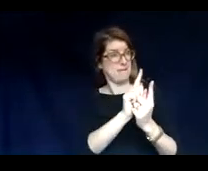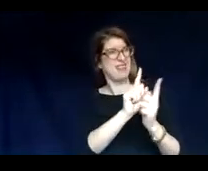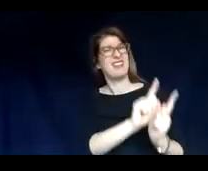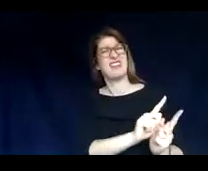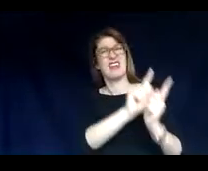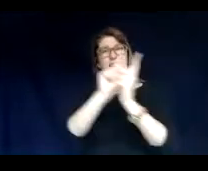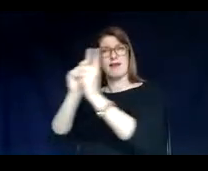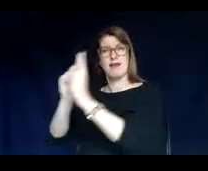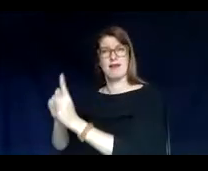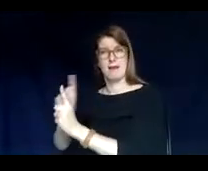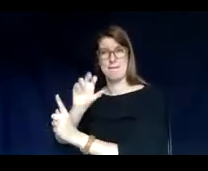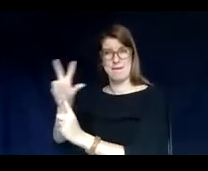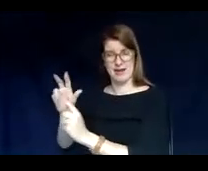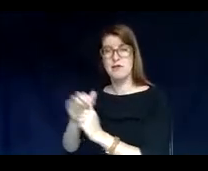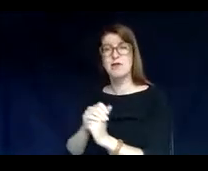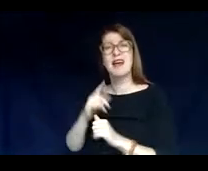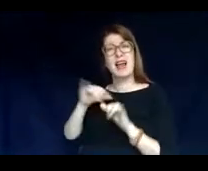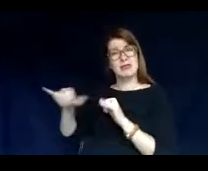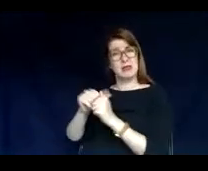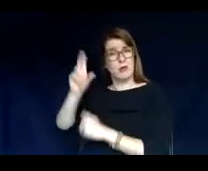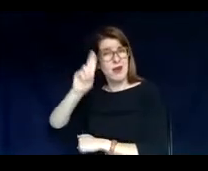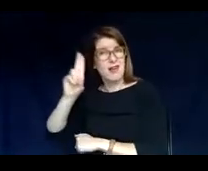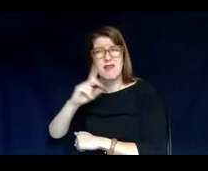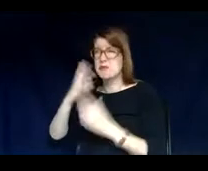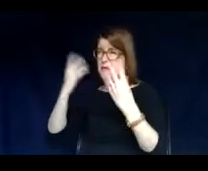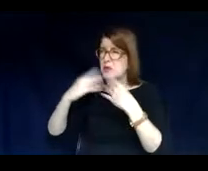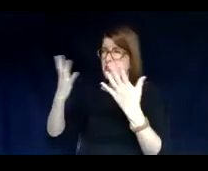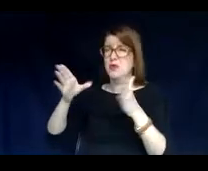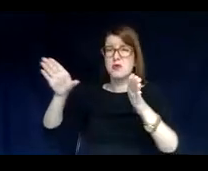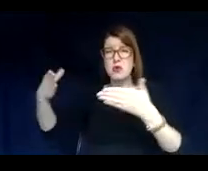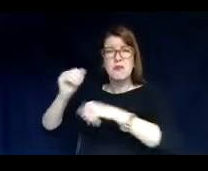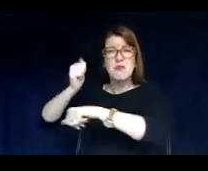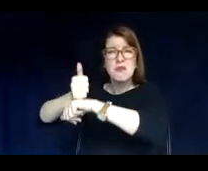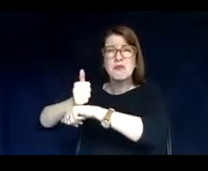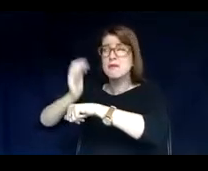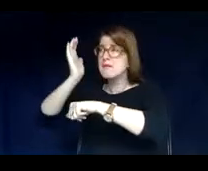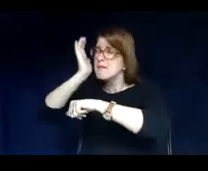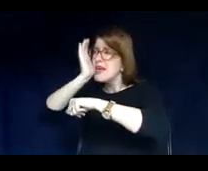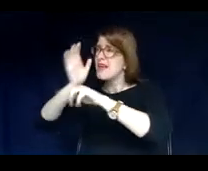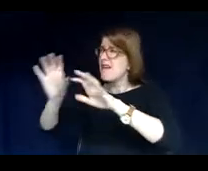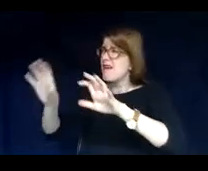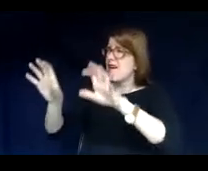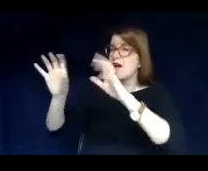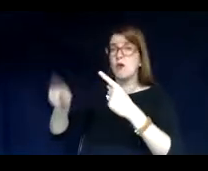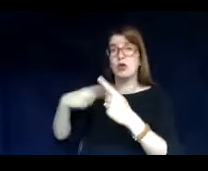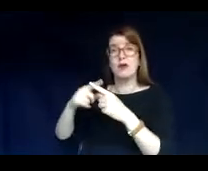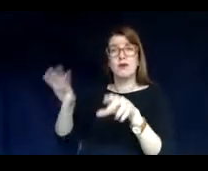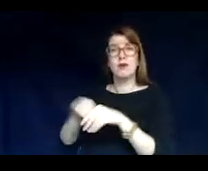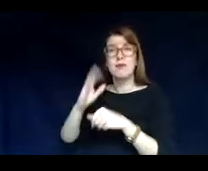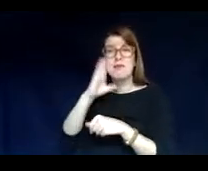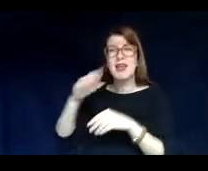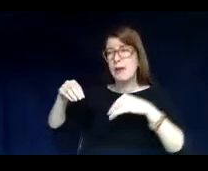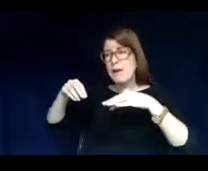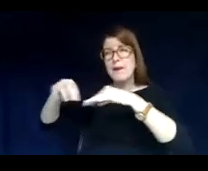the uncle's home I was staying. And he had done a masterful job in his room of setting aside this bed. And there was When you have these matrimonial beds, there's petals of